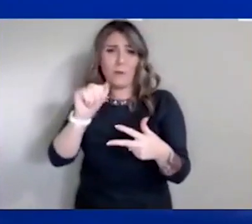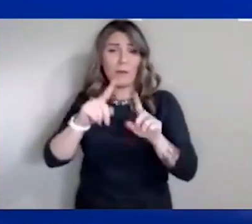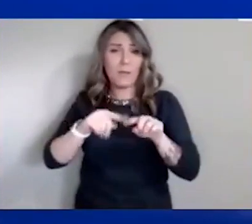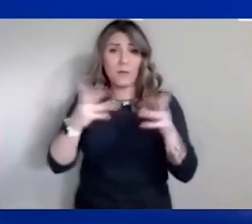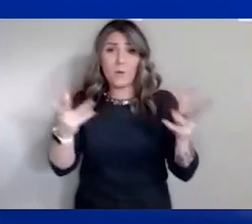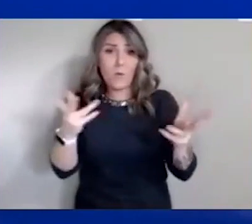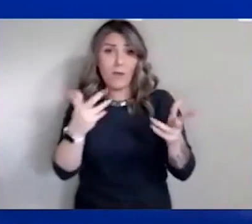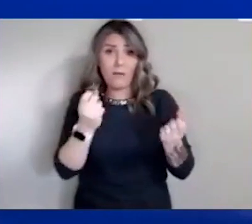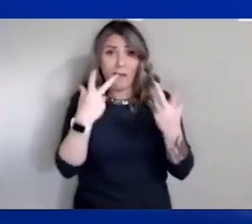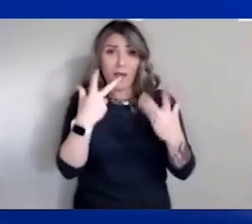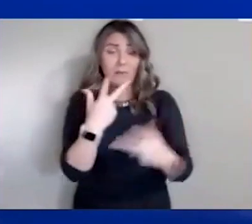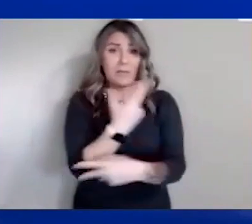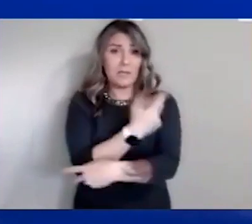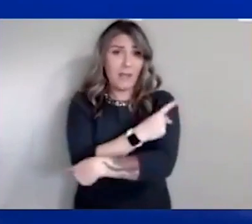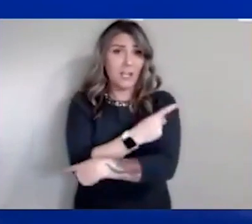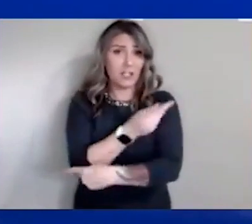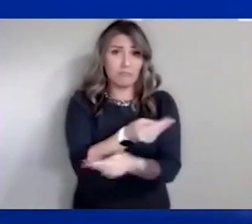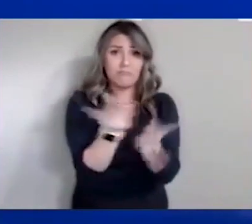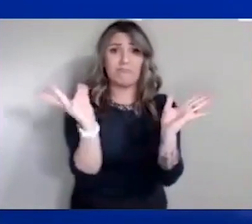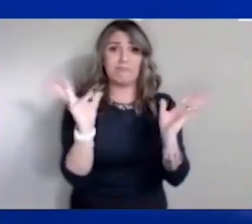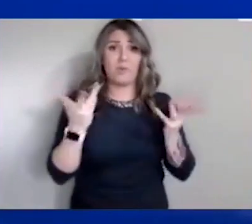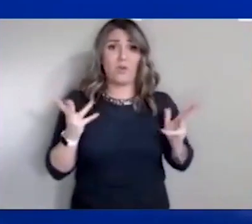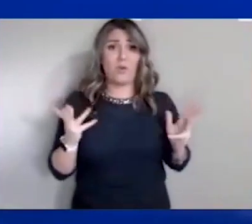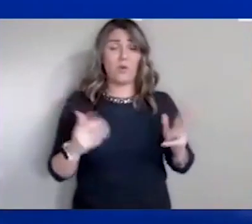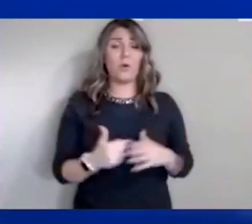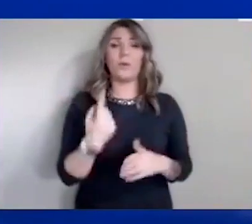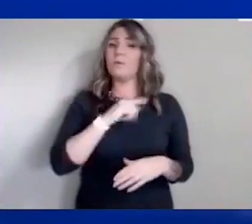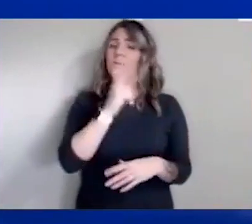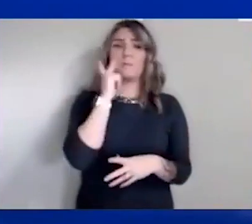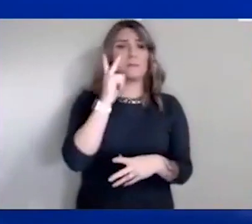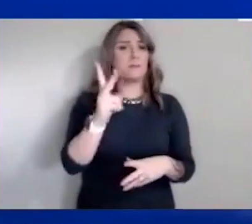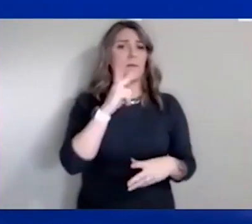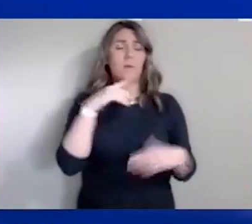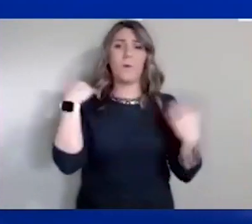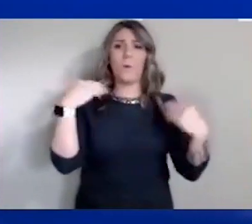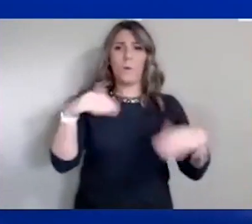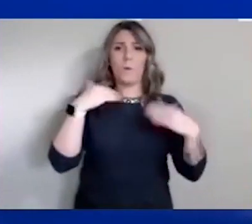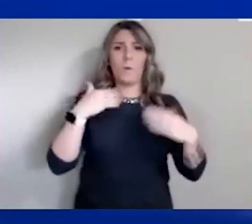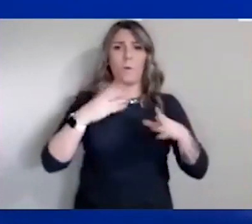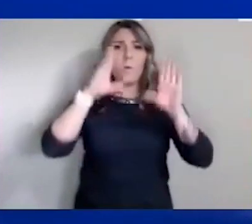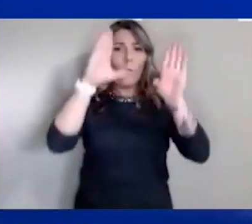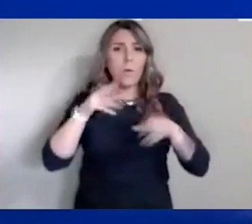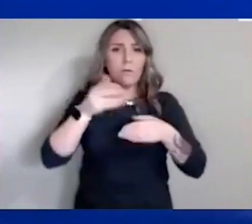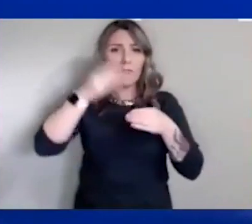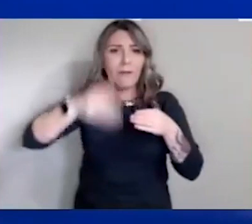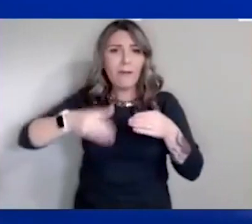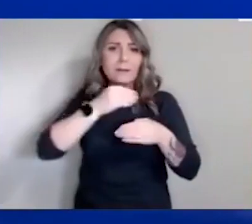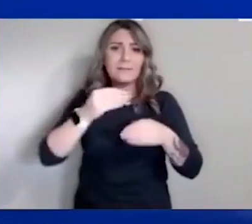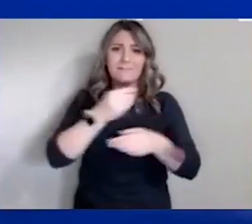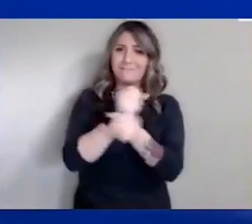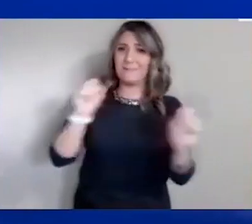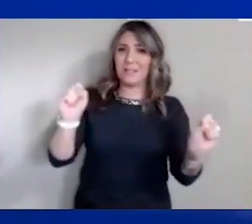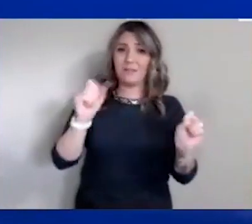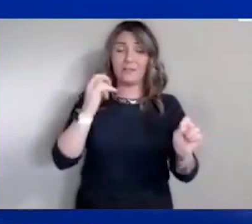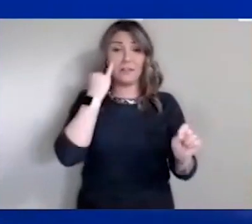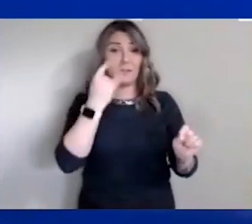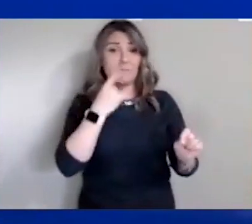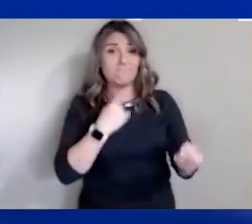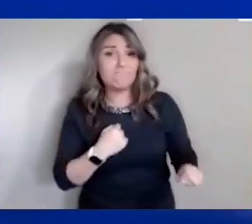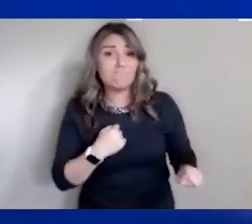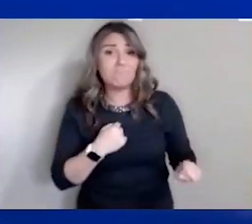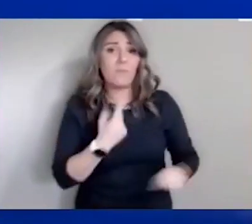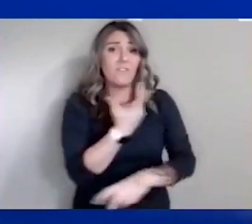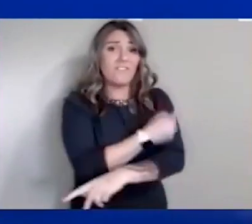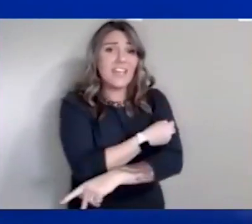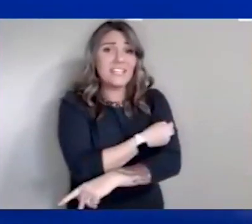already given it to. And we've just seen really incredible outcomes and really good safety. And if you had told me that vaccination was going to be